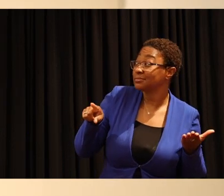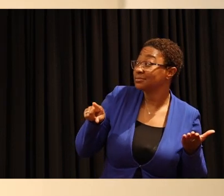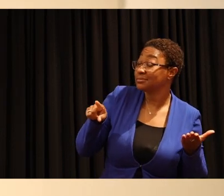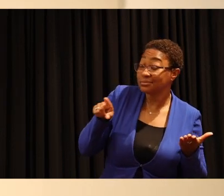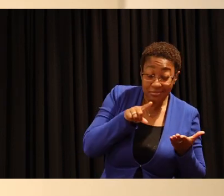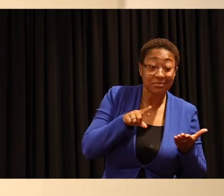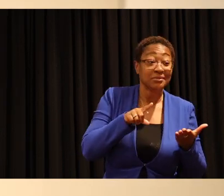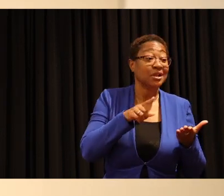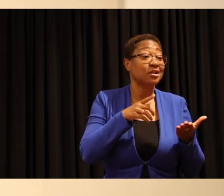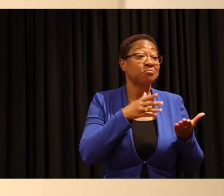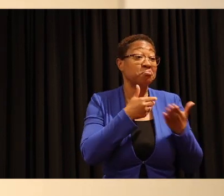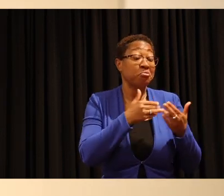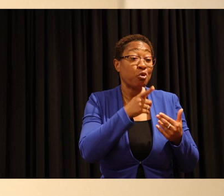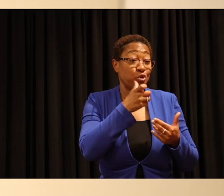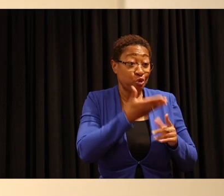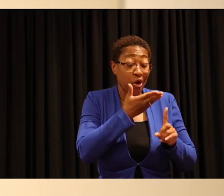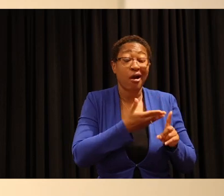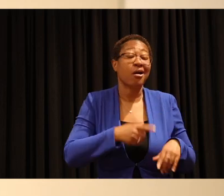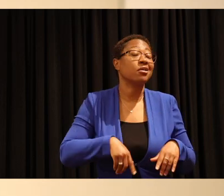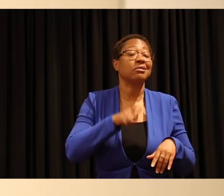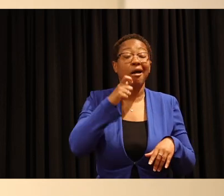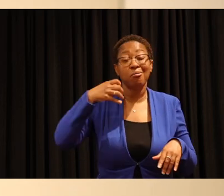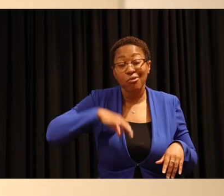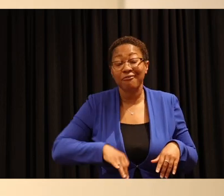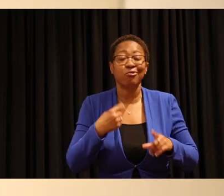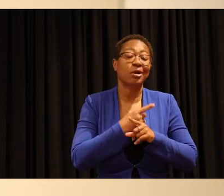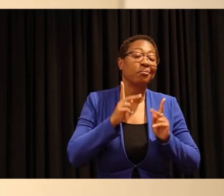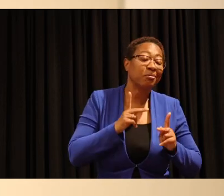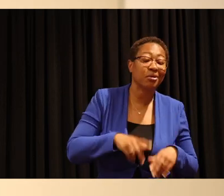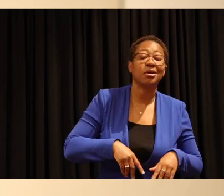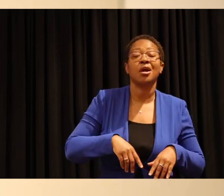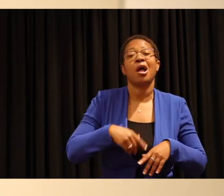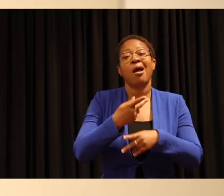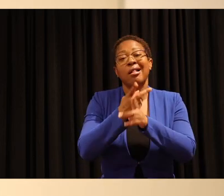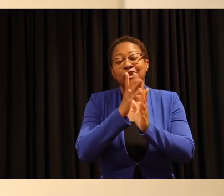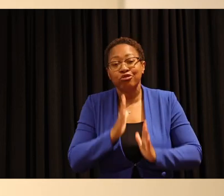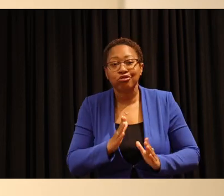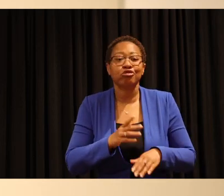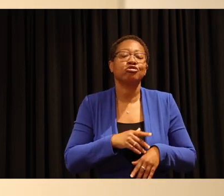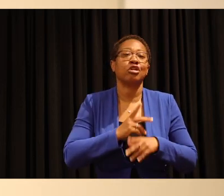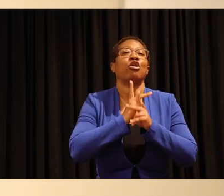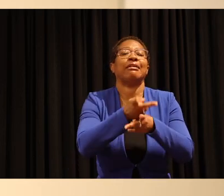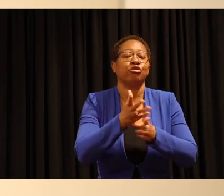regular citizens, nonprofits, realtors, lenders, to talk to your